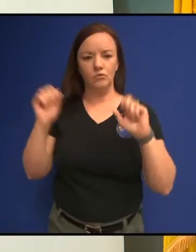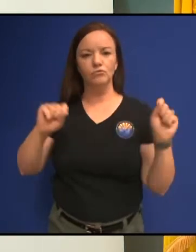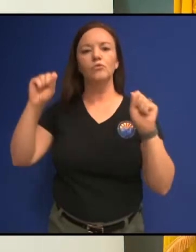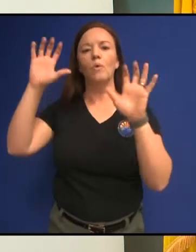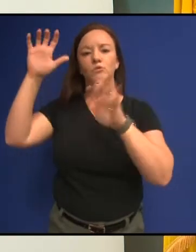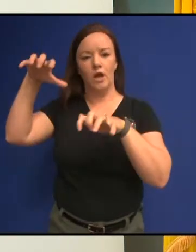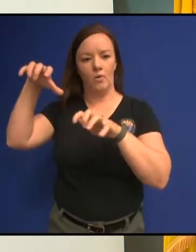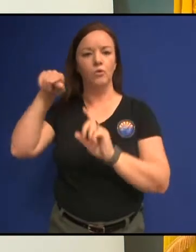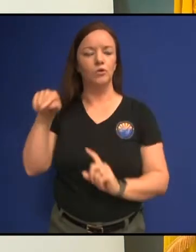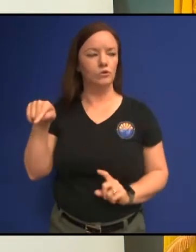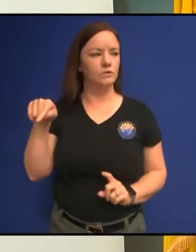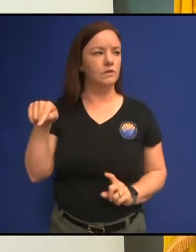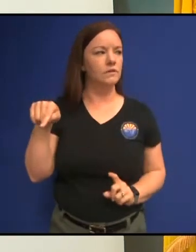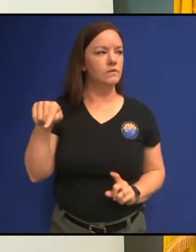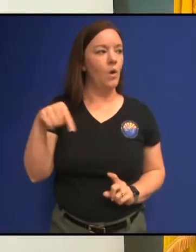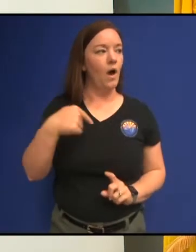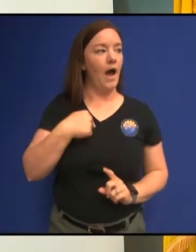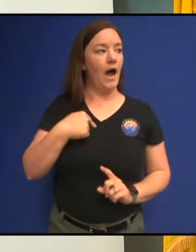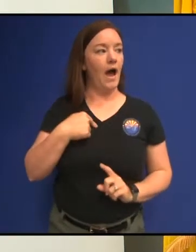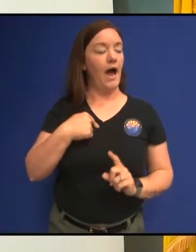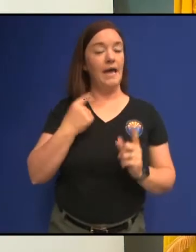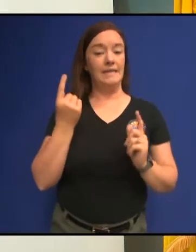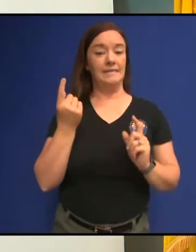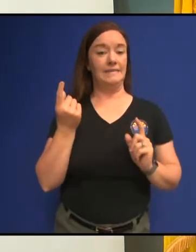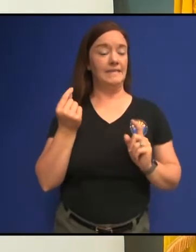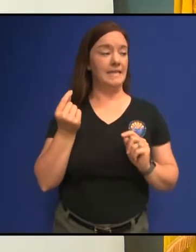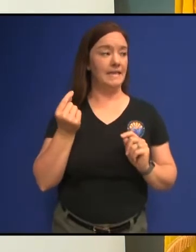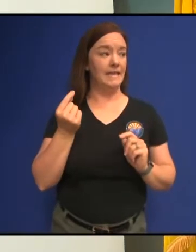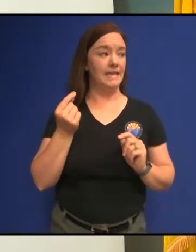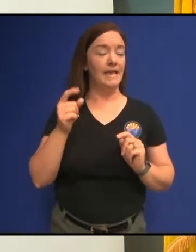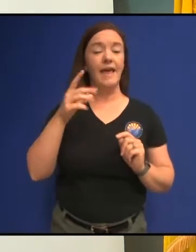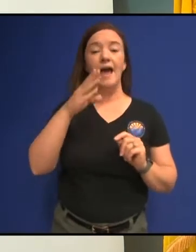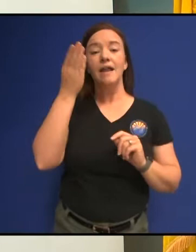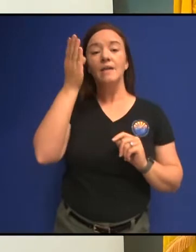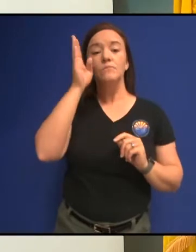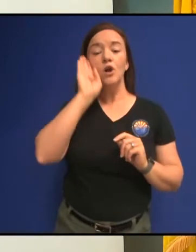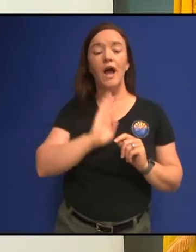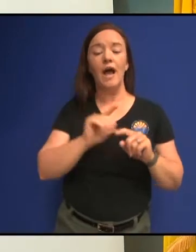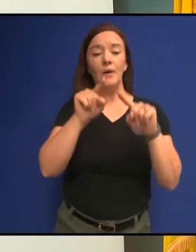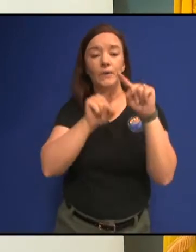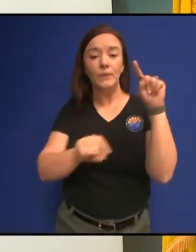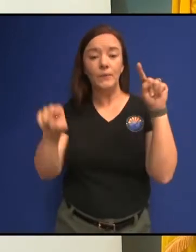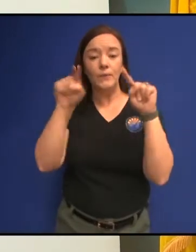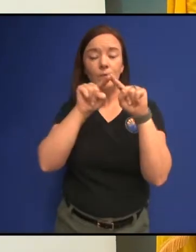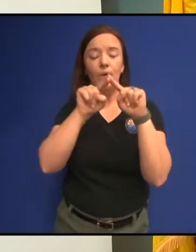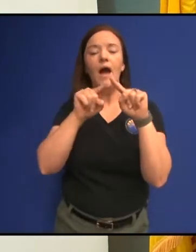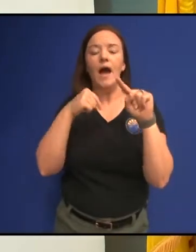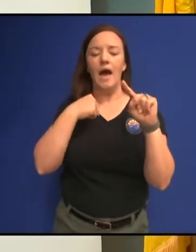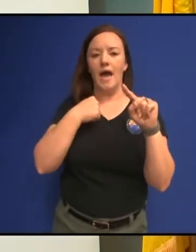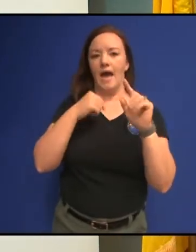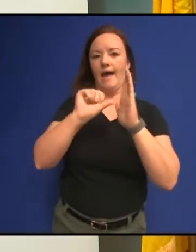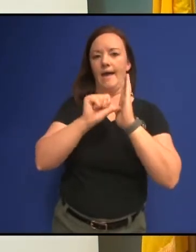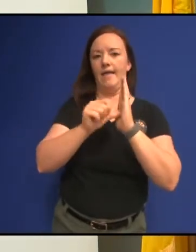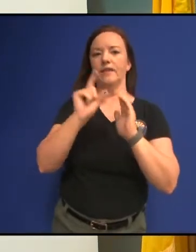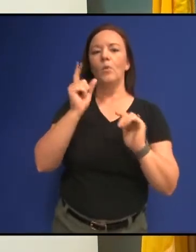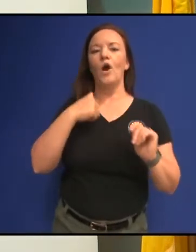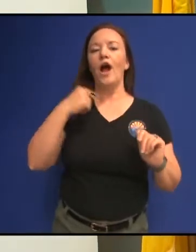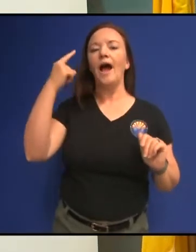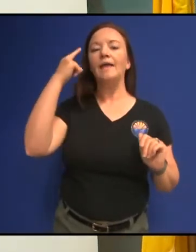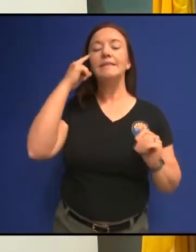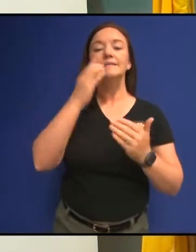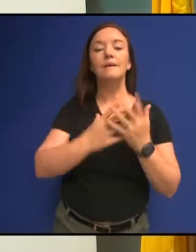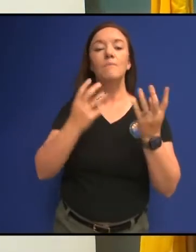I've done here is outlined a little area in brown where I think we're going to see more of that moisture come up